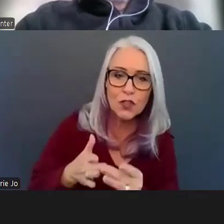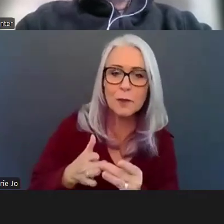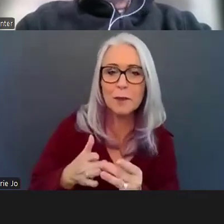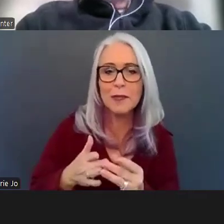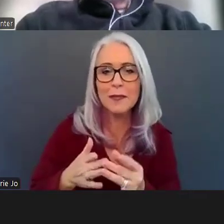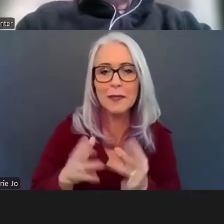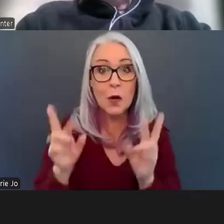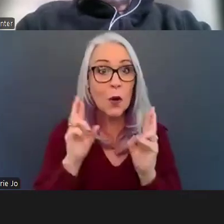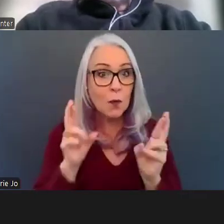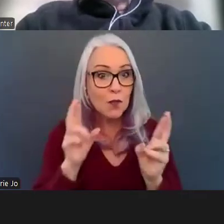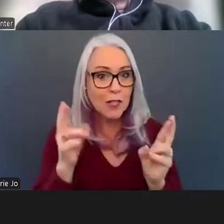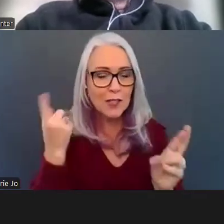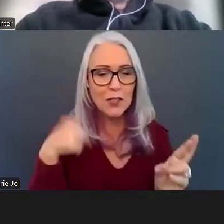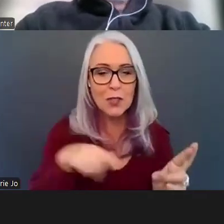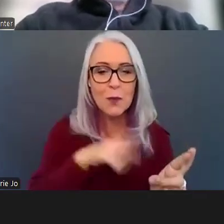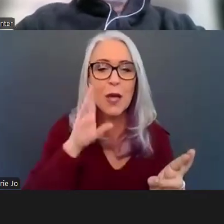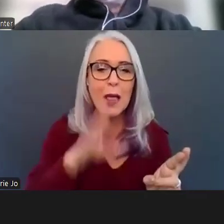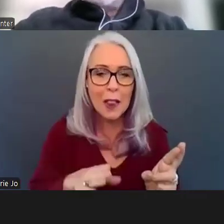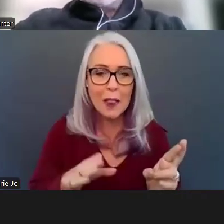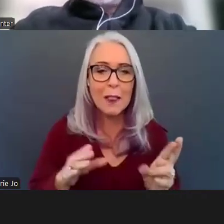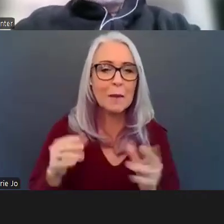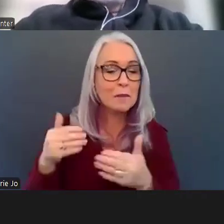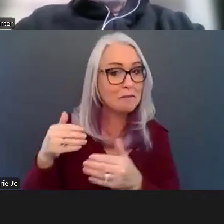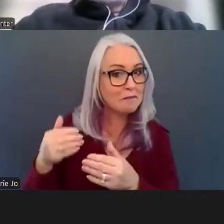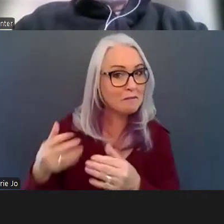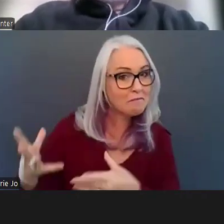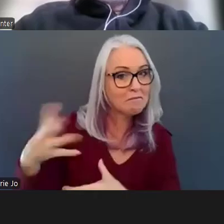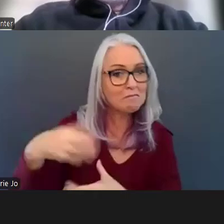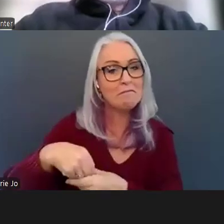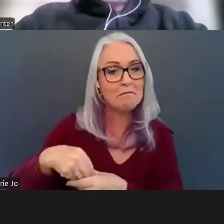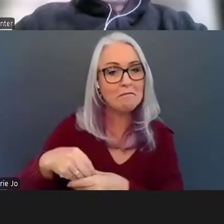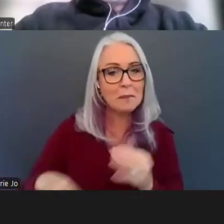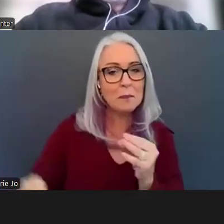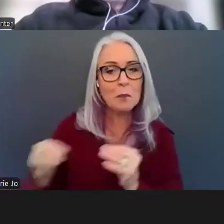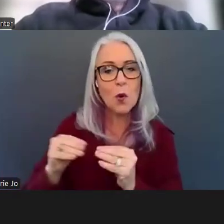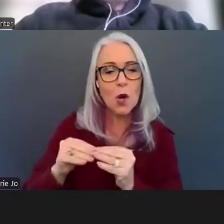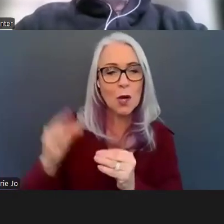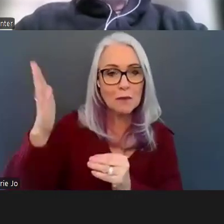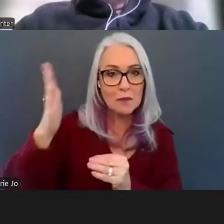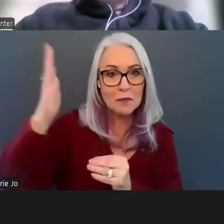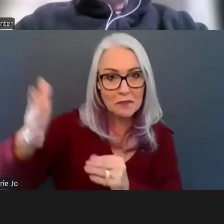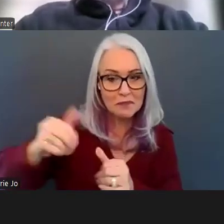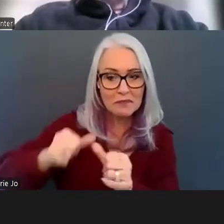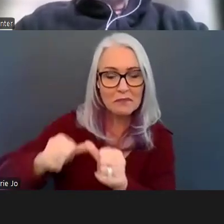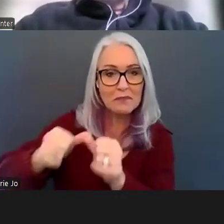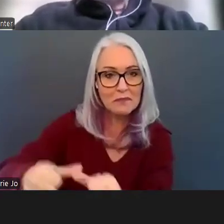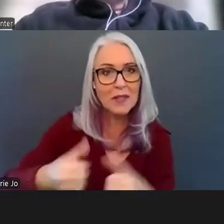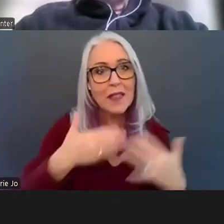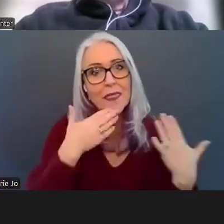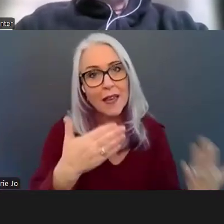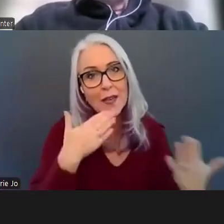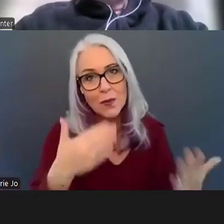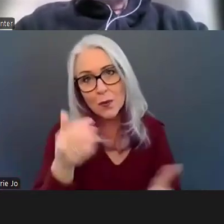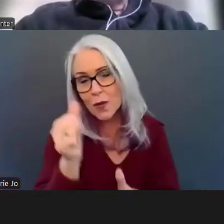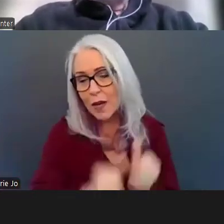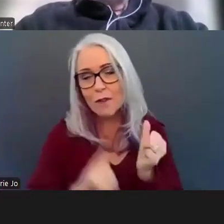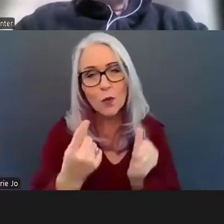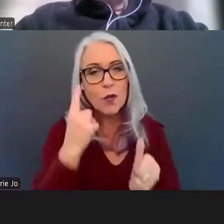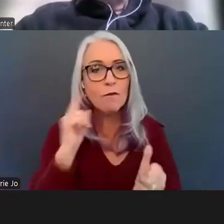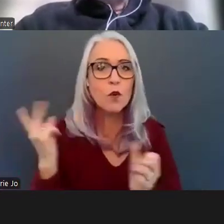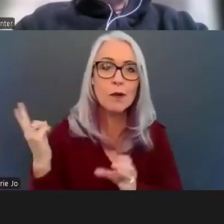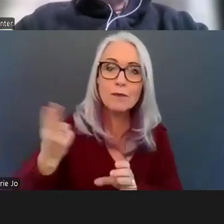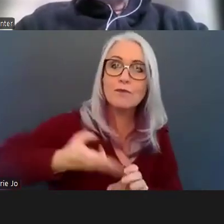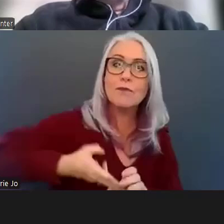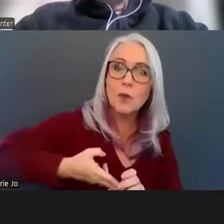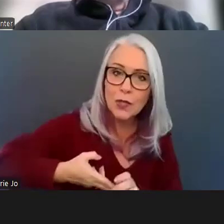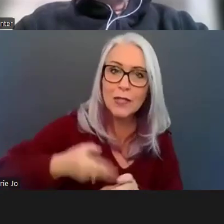going to hang out with us more in the future. So at any rate, we thank everyone for participating. If it